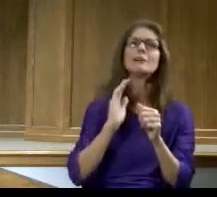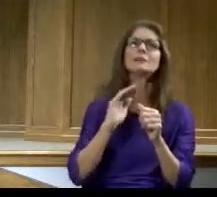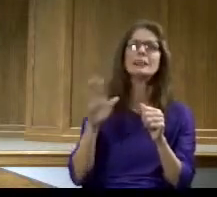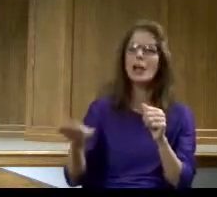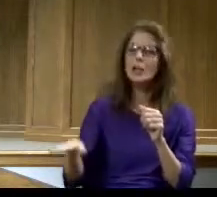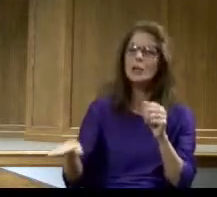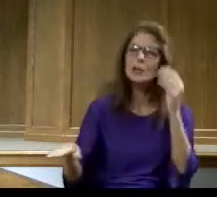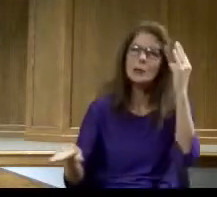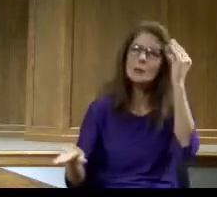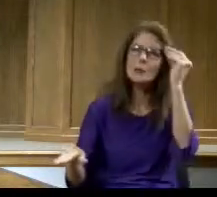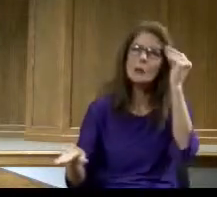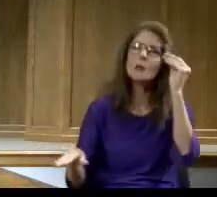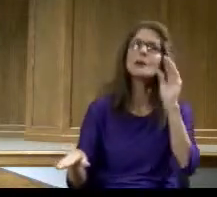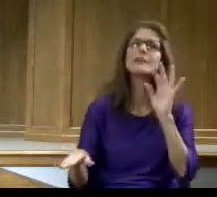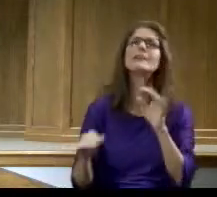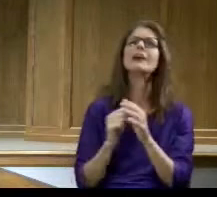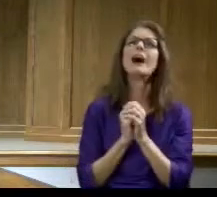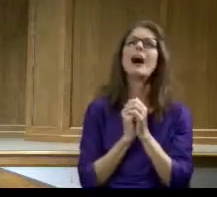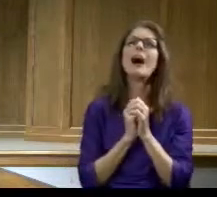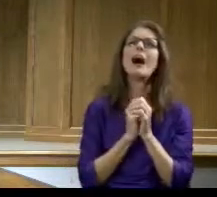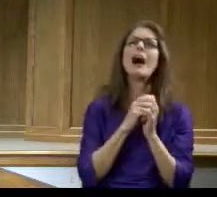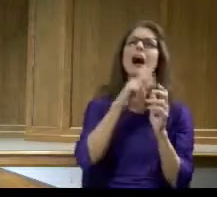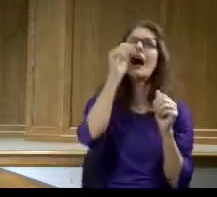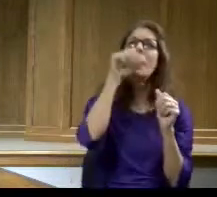remember one Sunday,